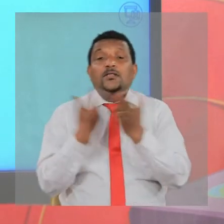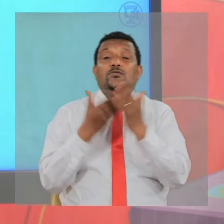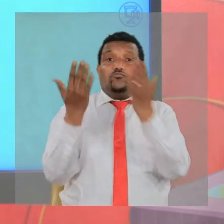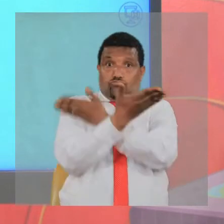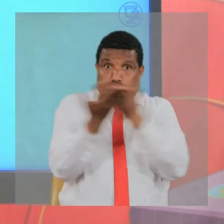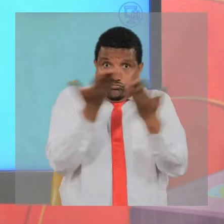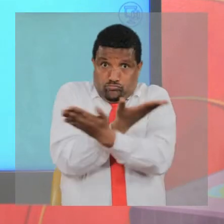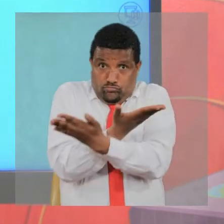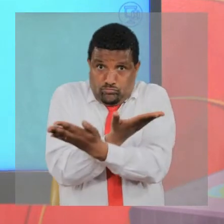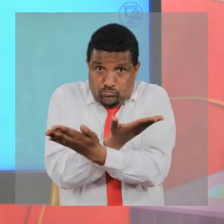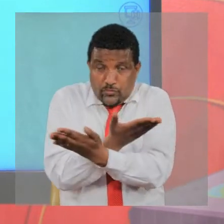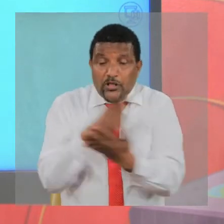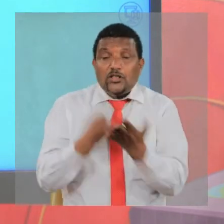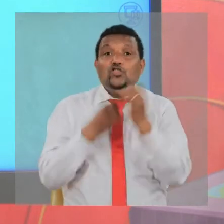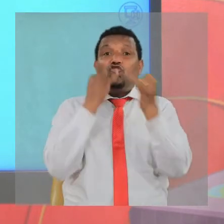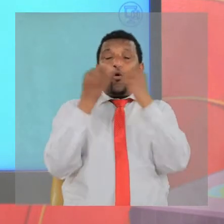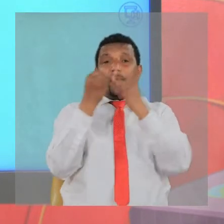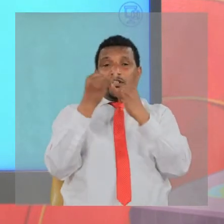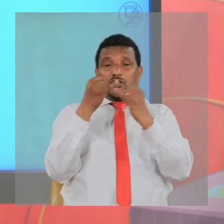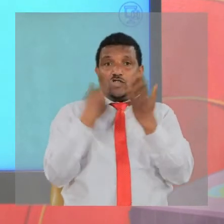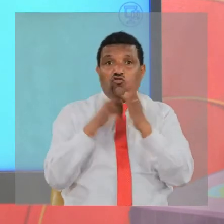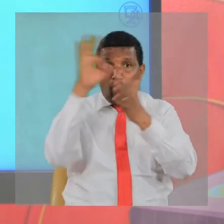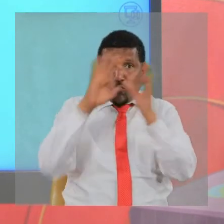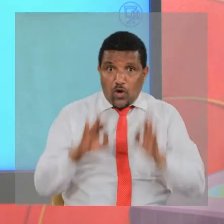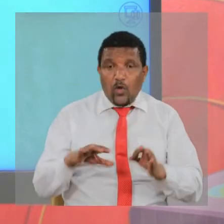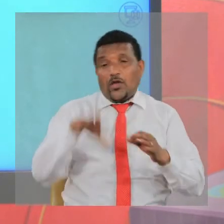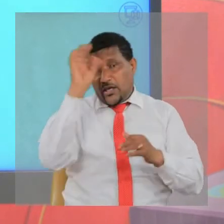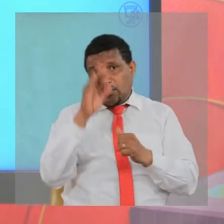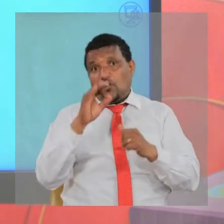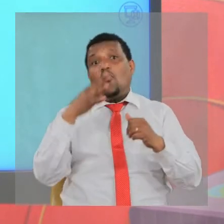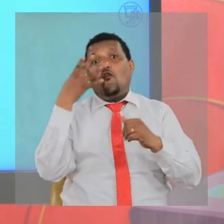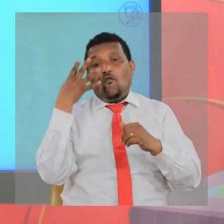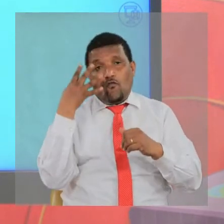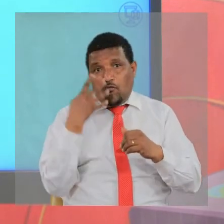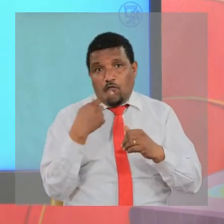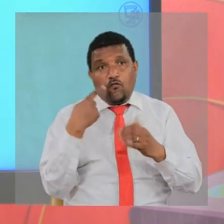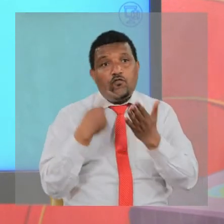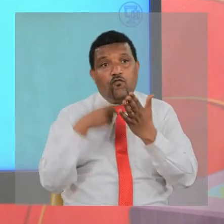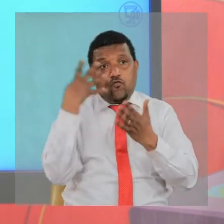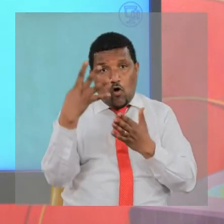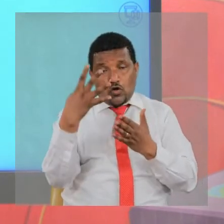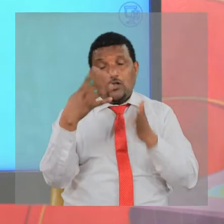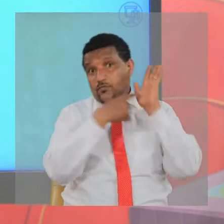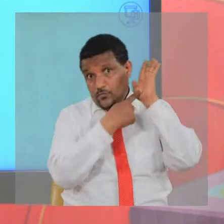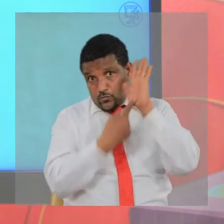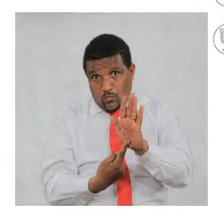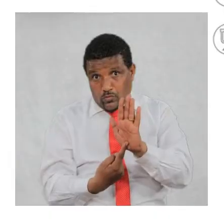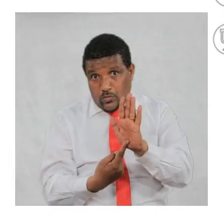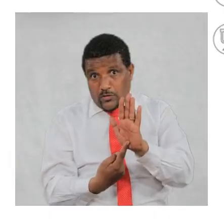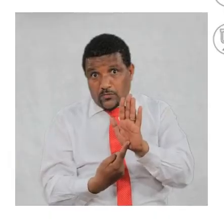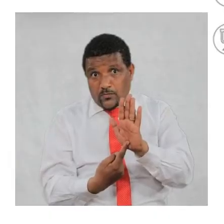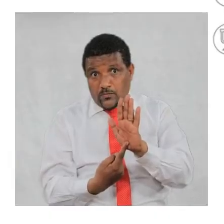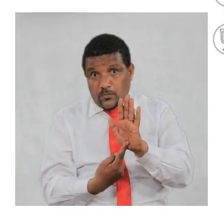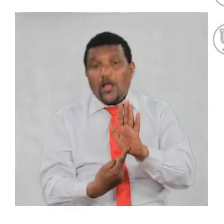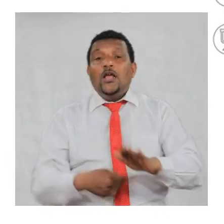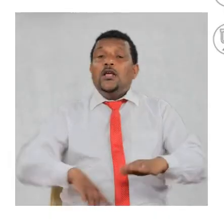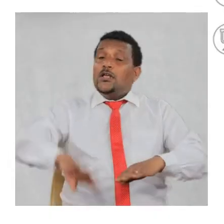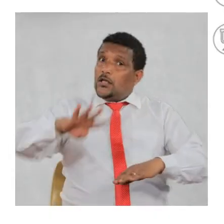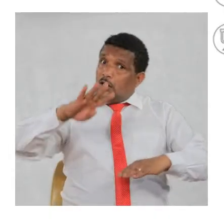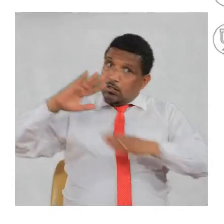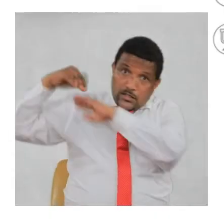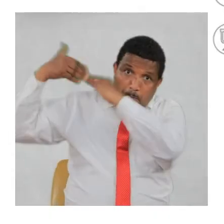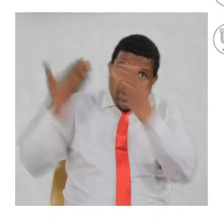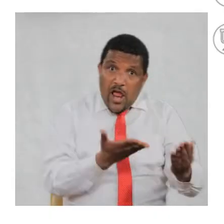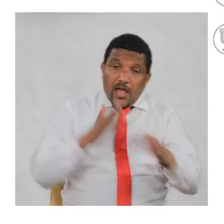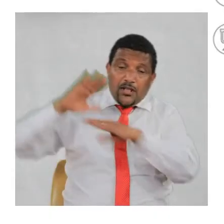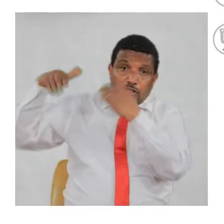we substitute this information on this formula, we get for this 4 indicate that the